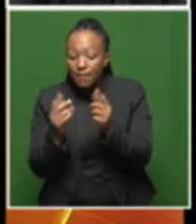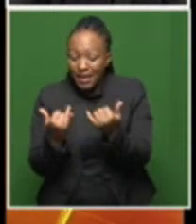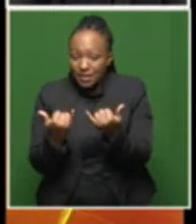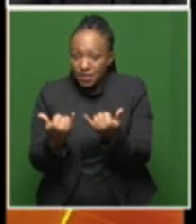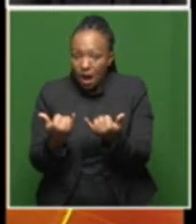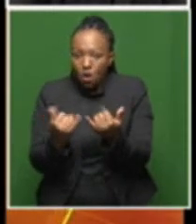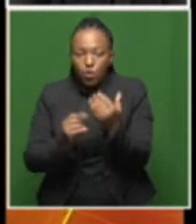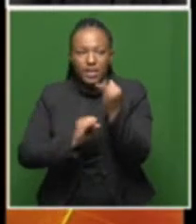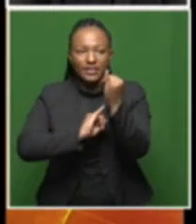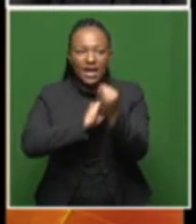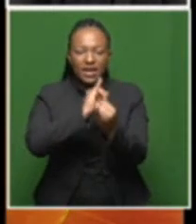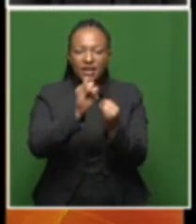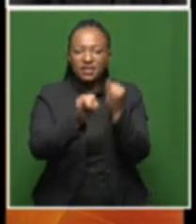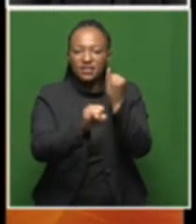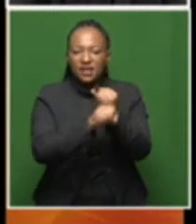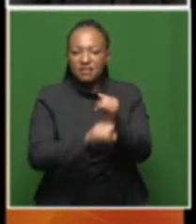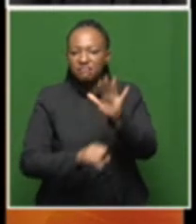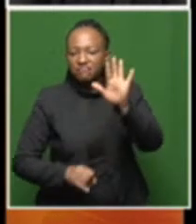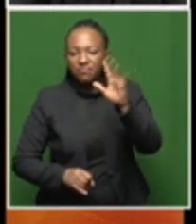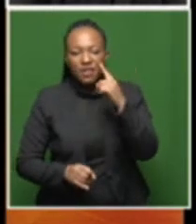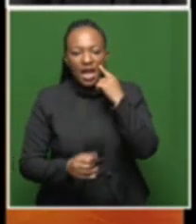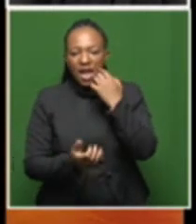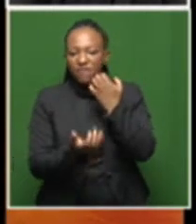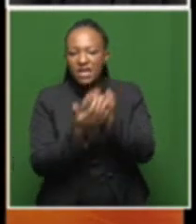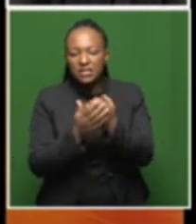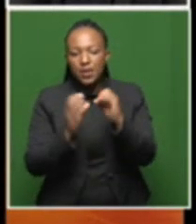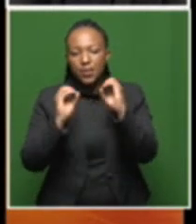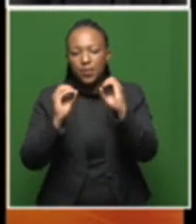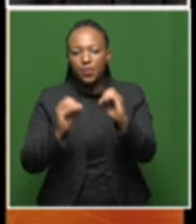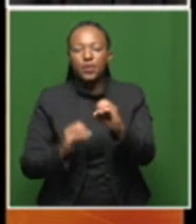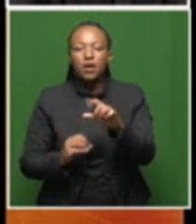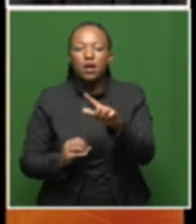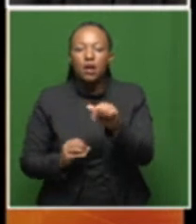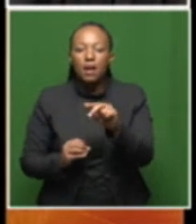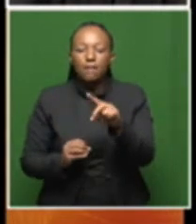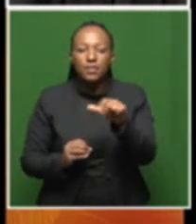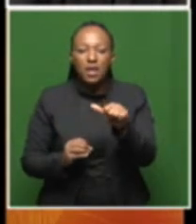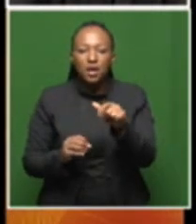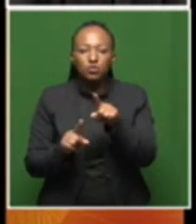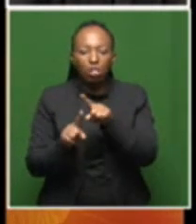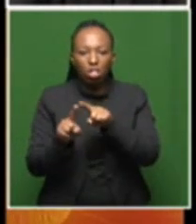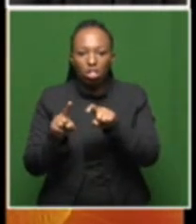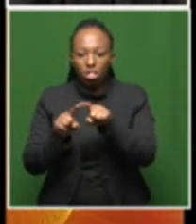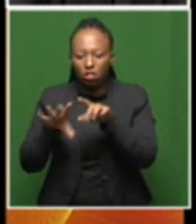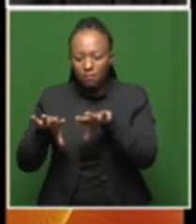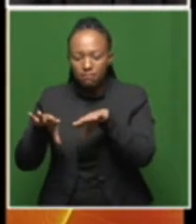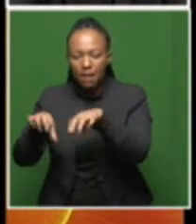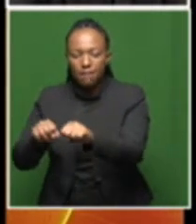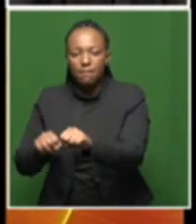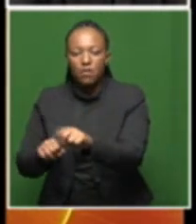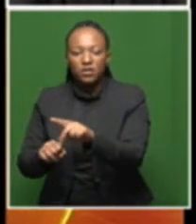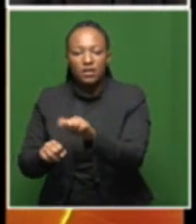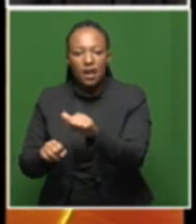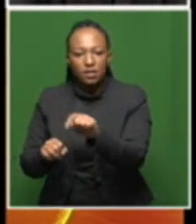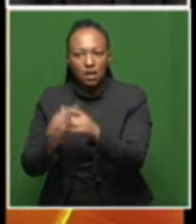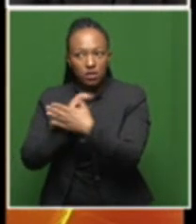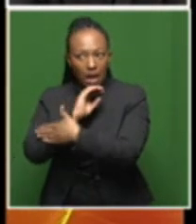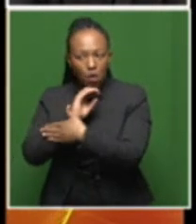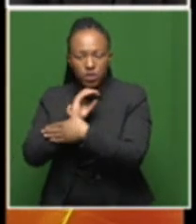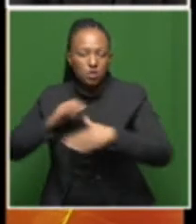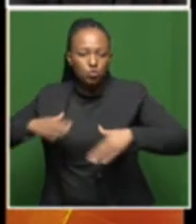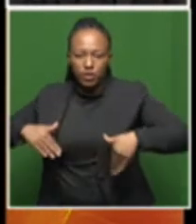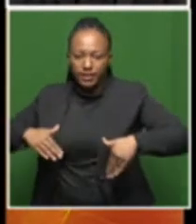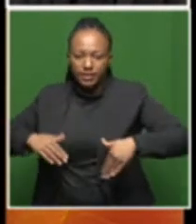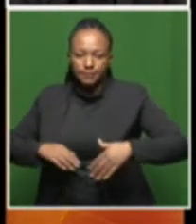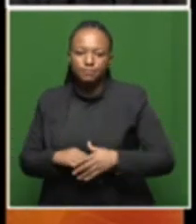moment, globally, is no evidence that the Lambda is overtaking the Delta in any country in the world.